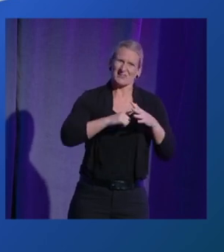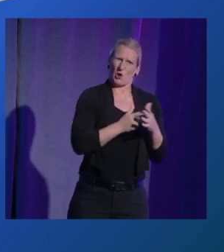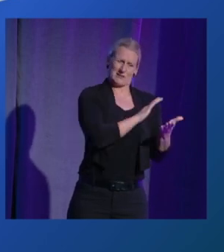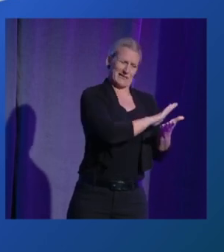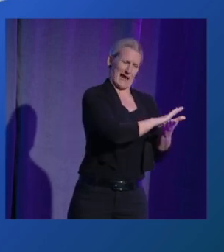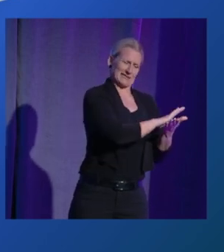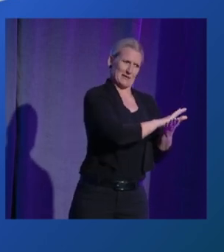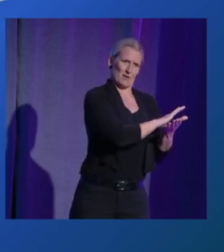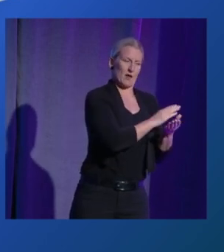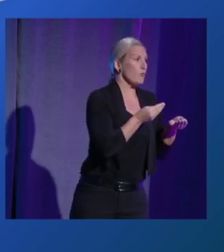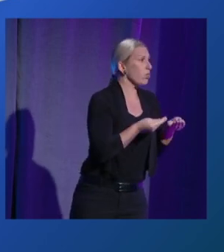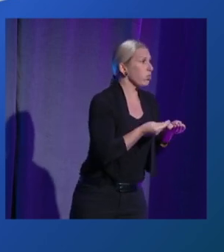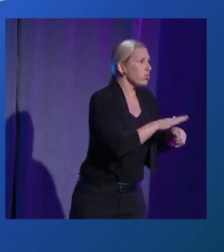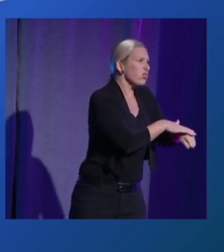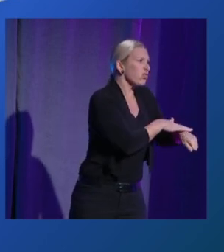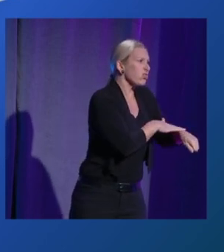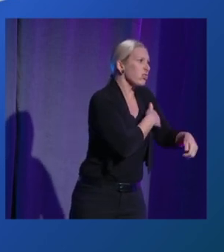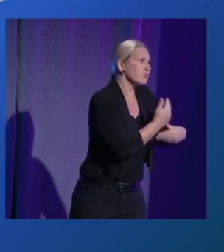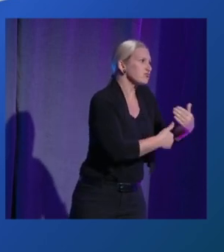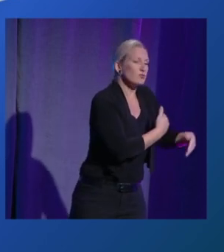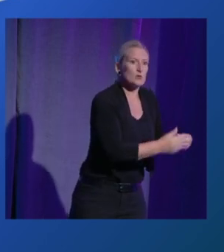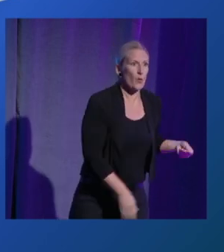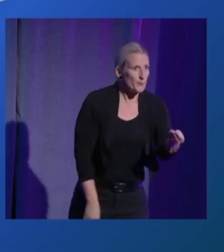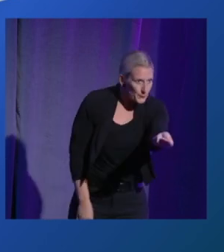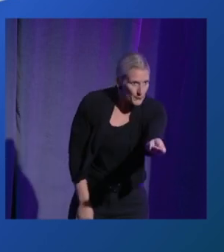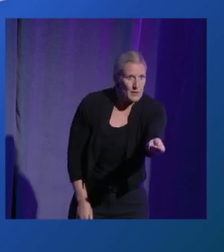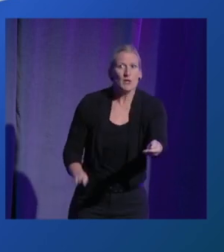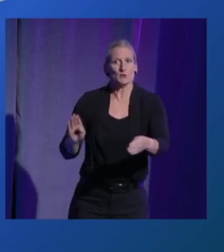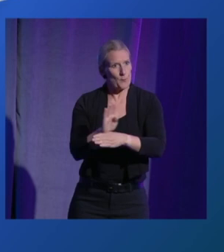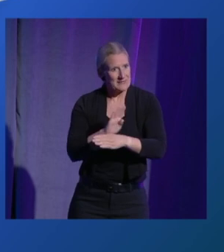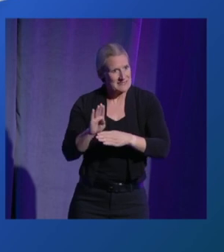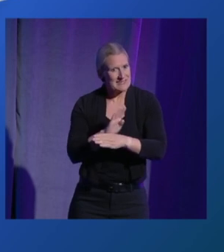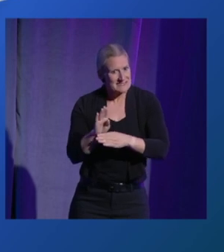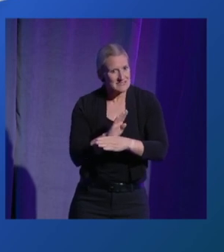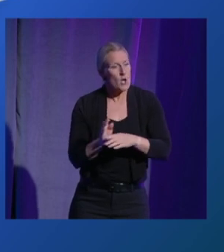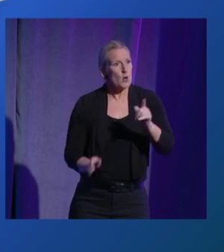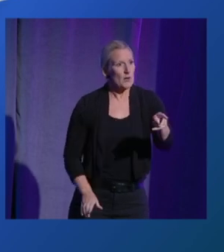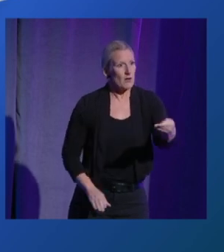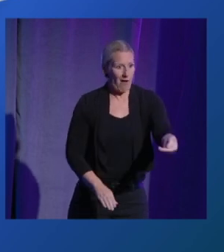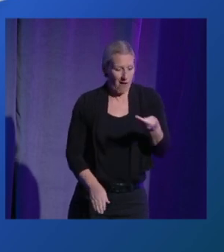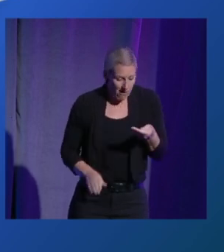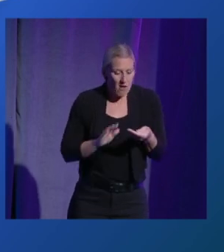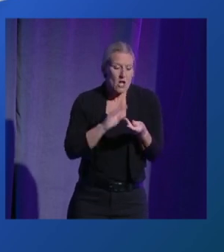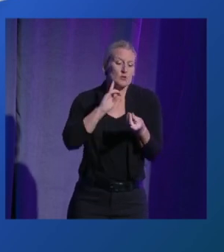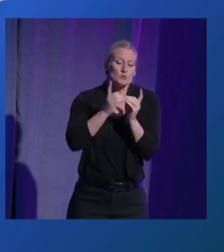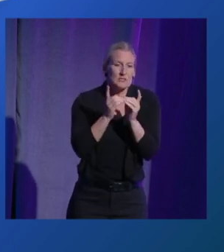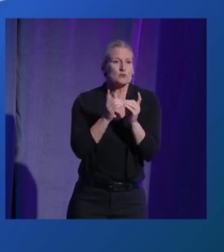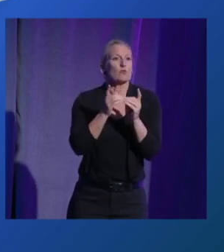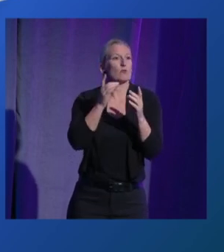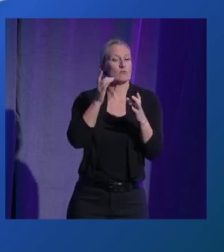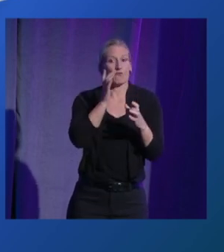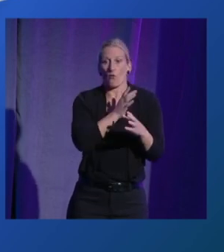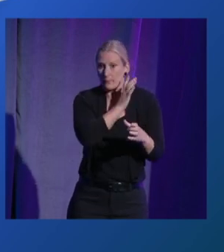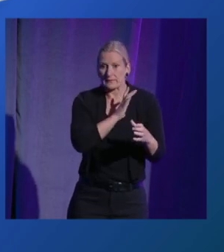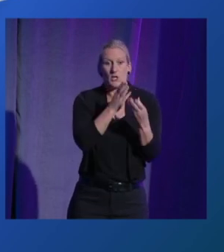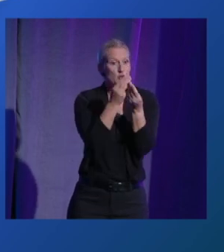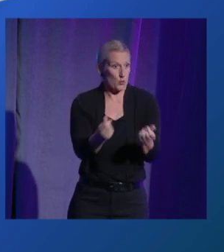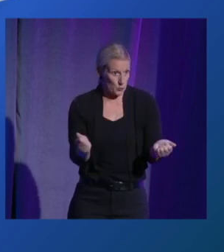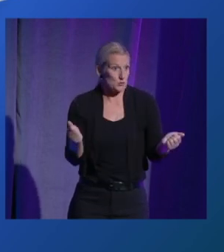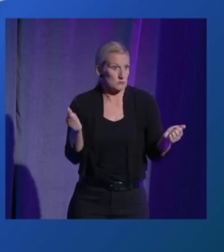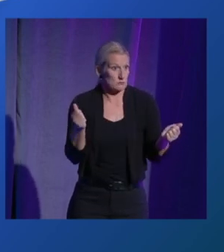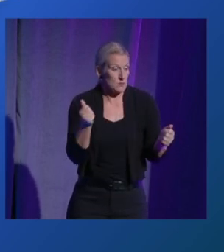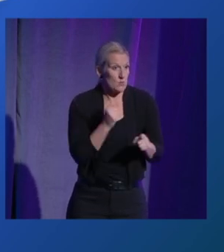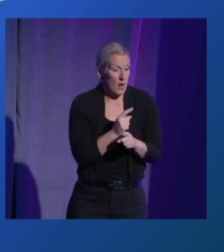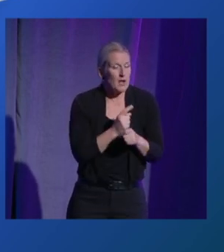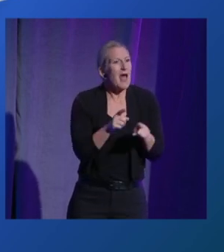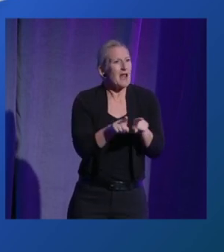hands of commercial partners that can turn that into digital product Solutions and we need to remove the amount of